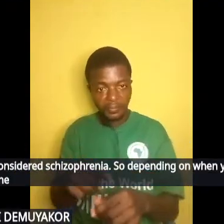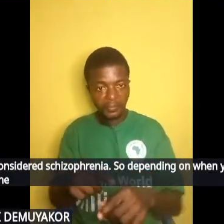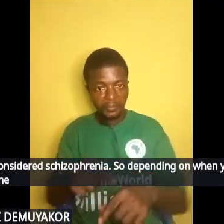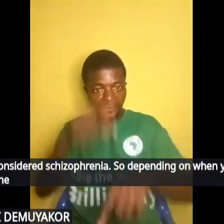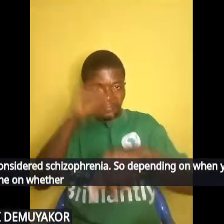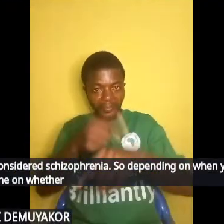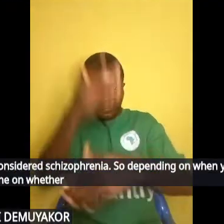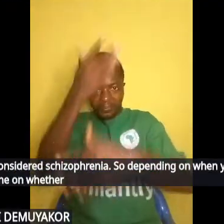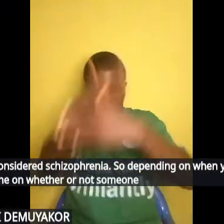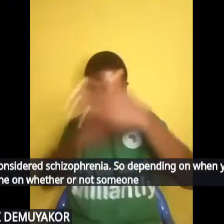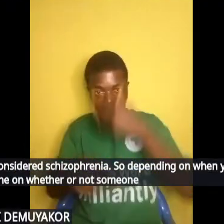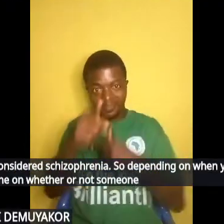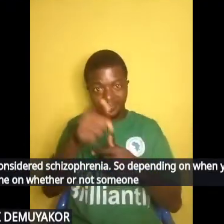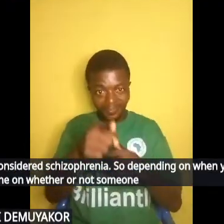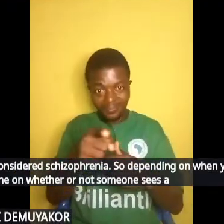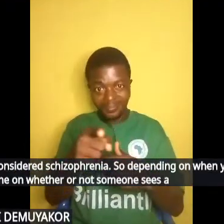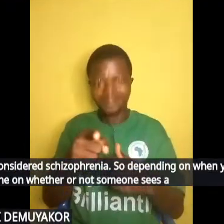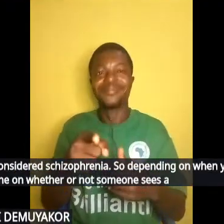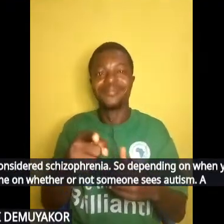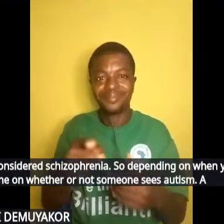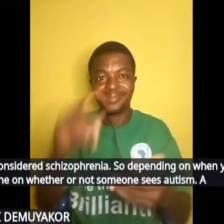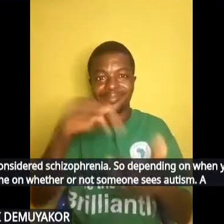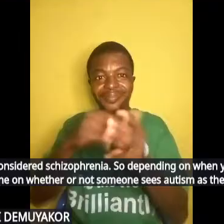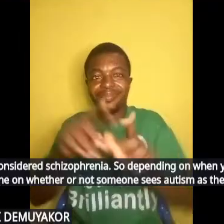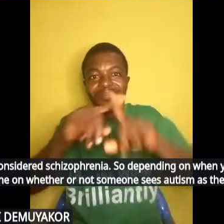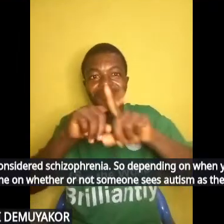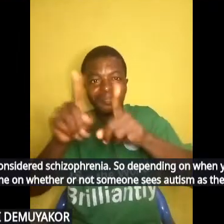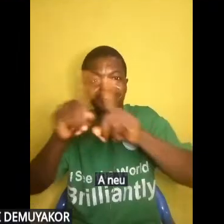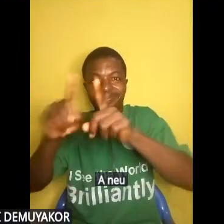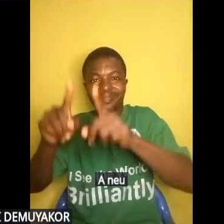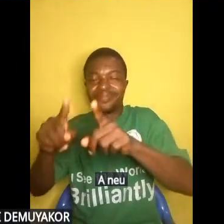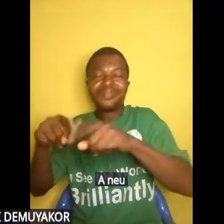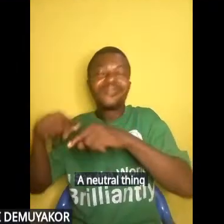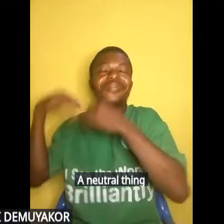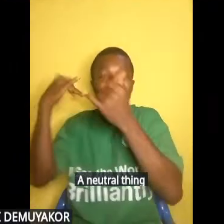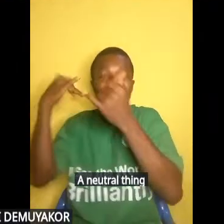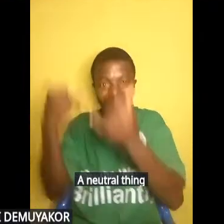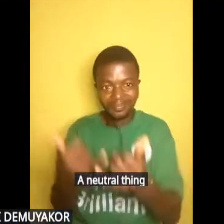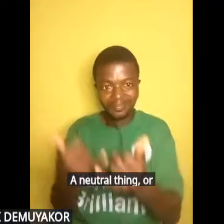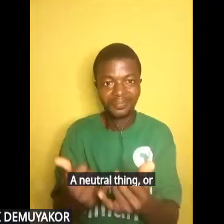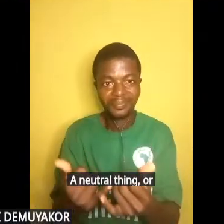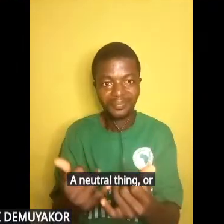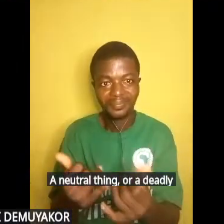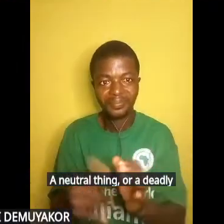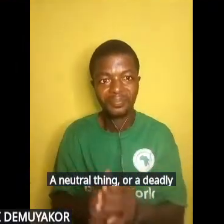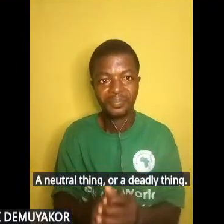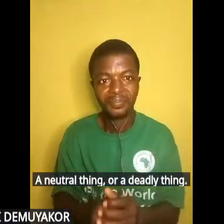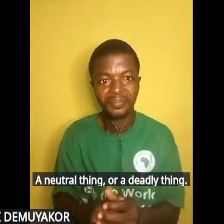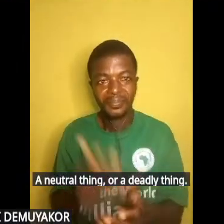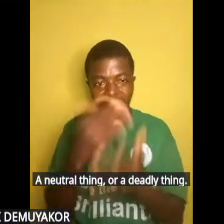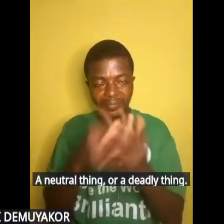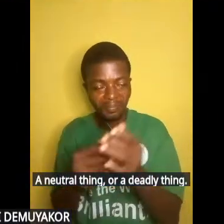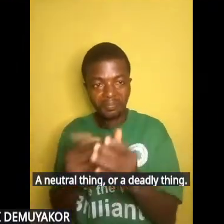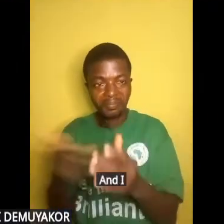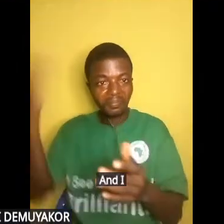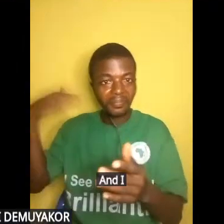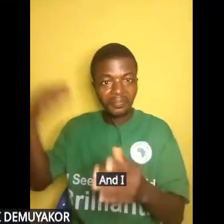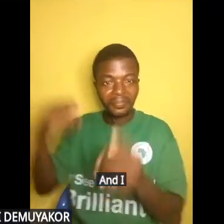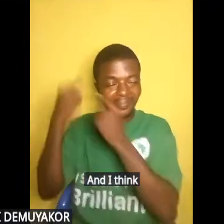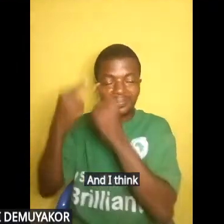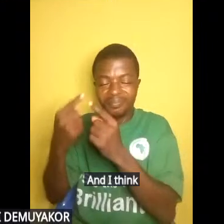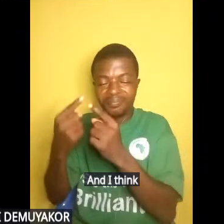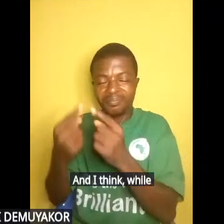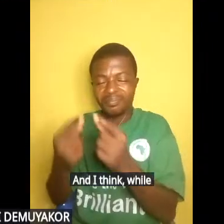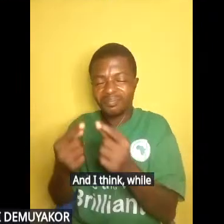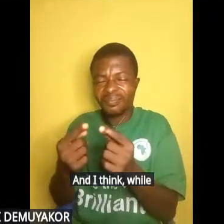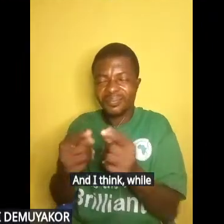or not someone sees autism as a good thing, a neutral thing, or a deadly thing. And I think while we